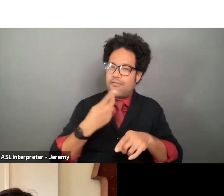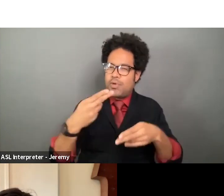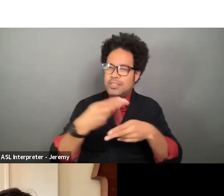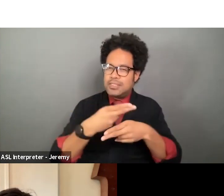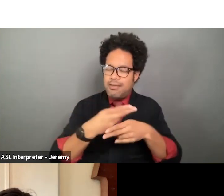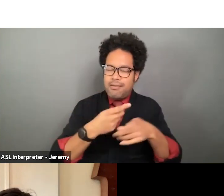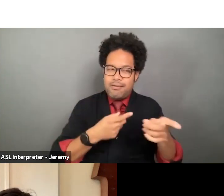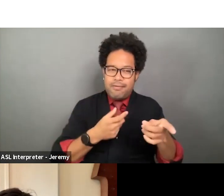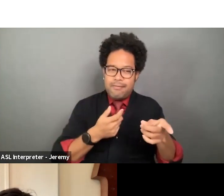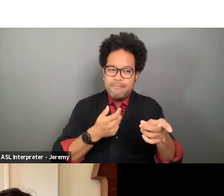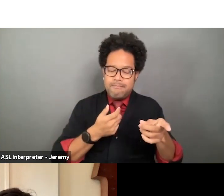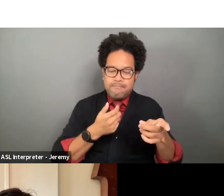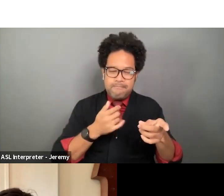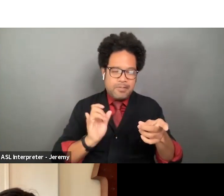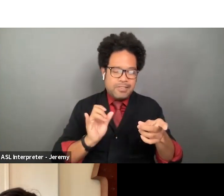like